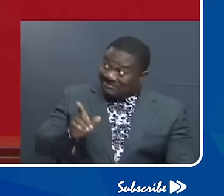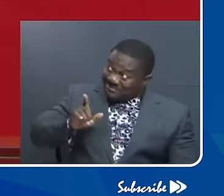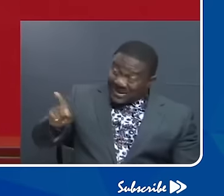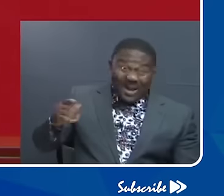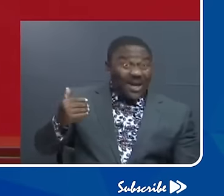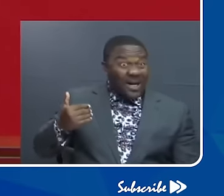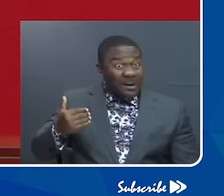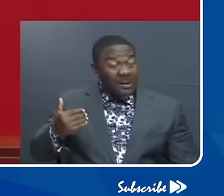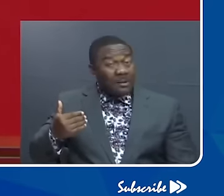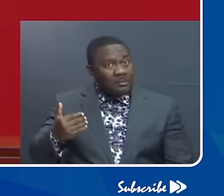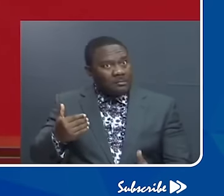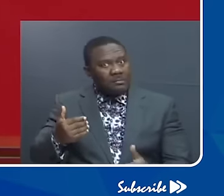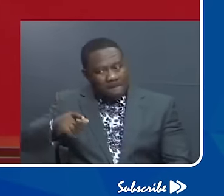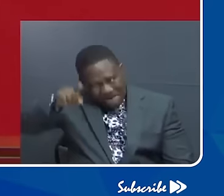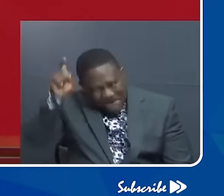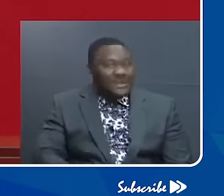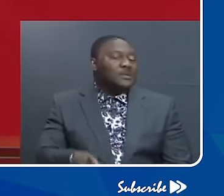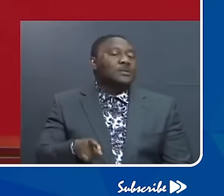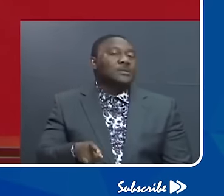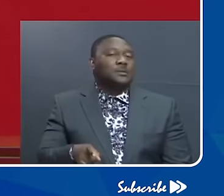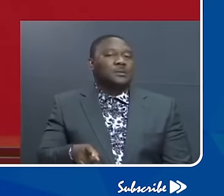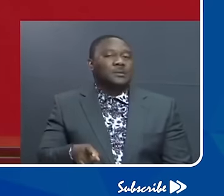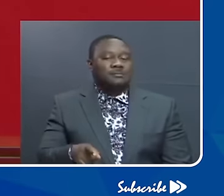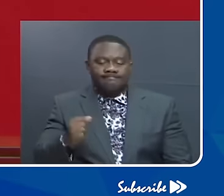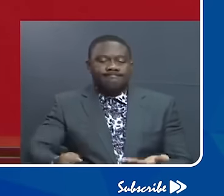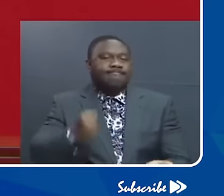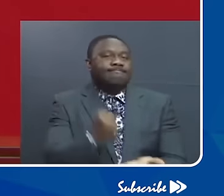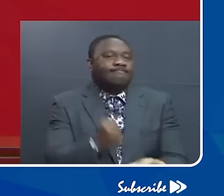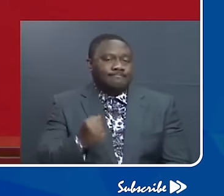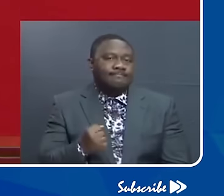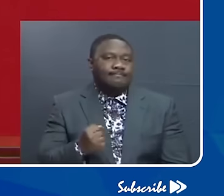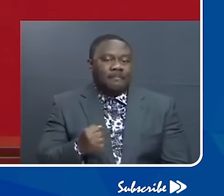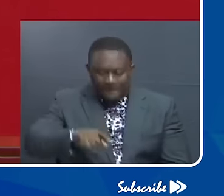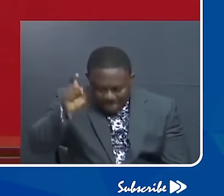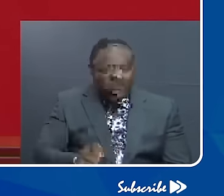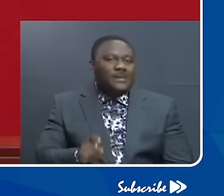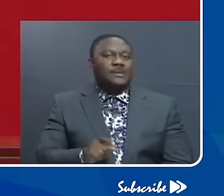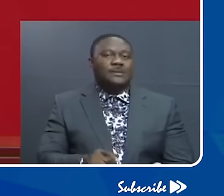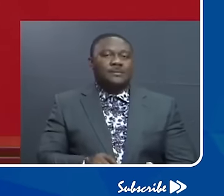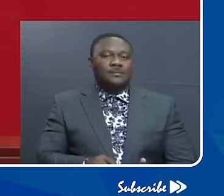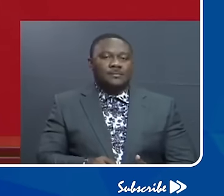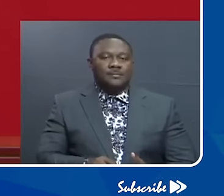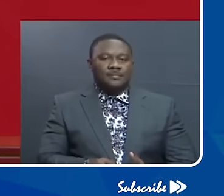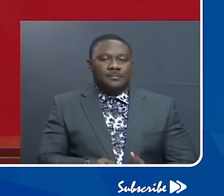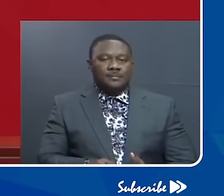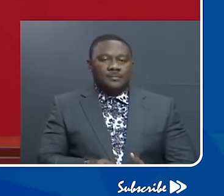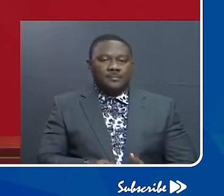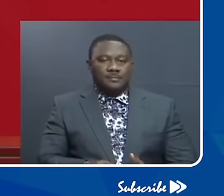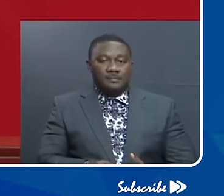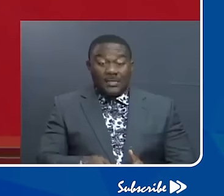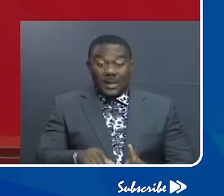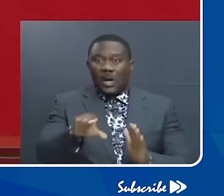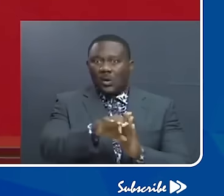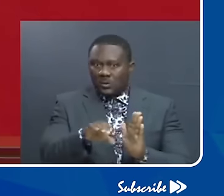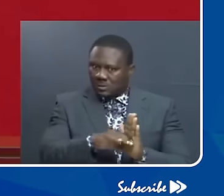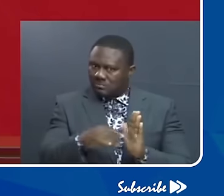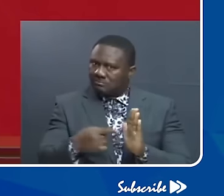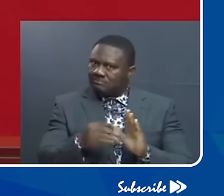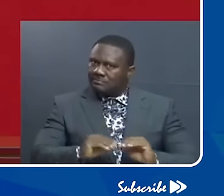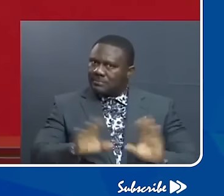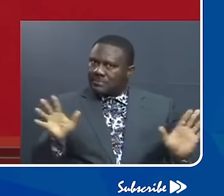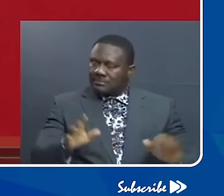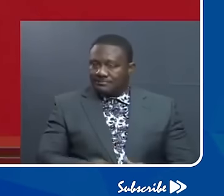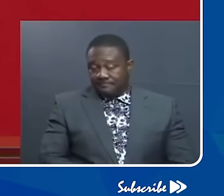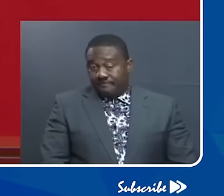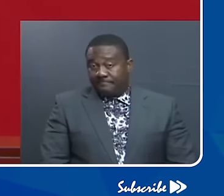law bound to assent to the bill. That is what is in the Constitution.